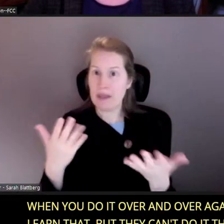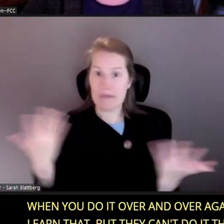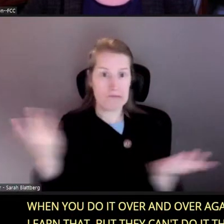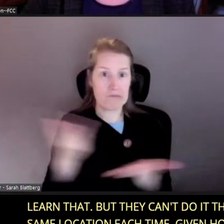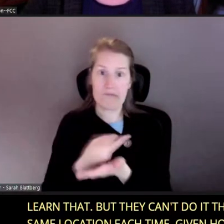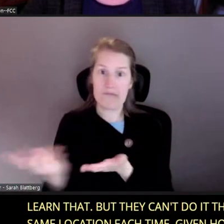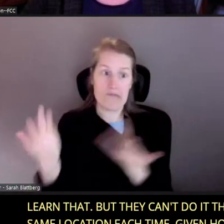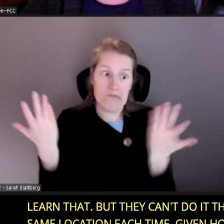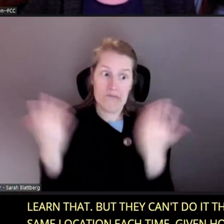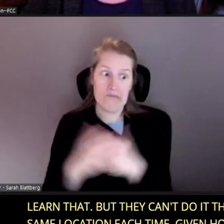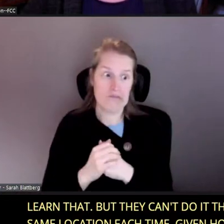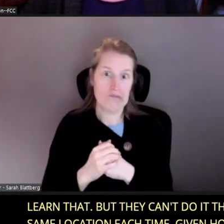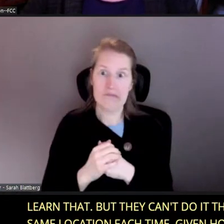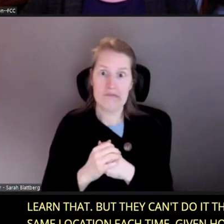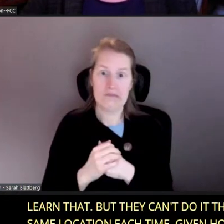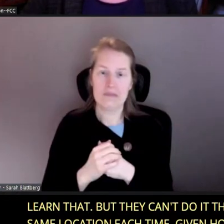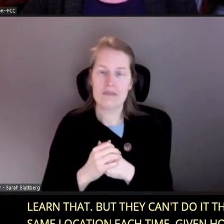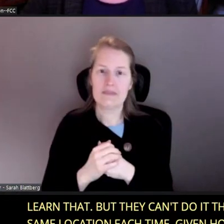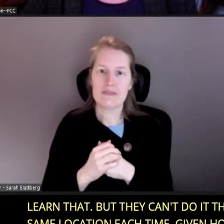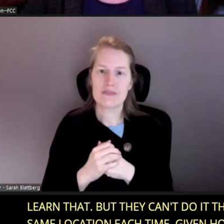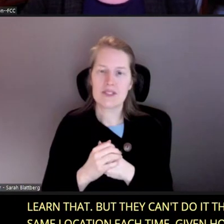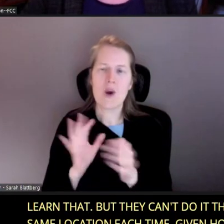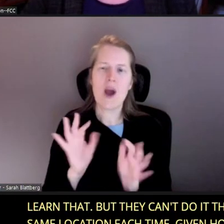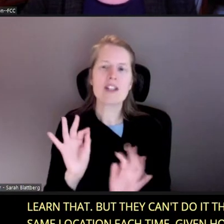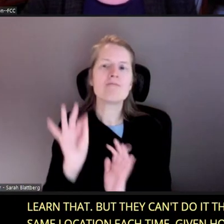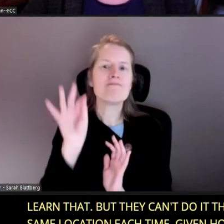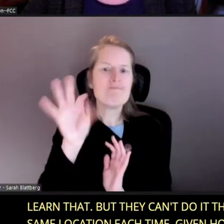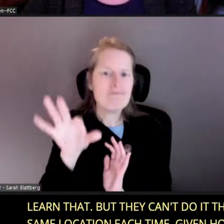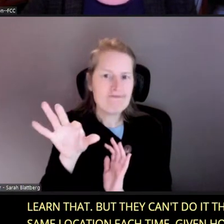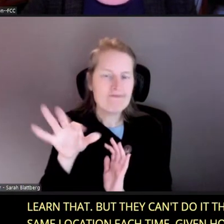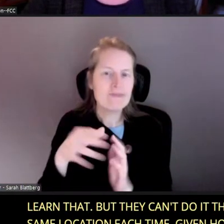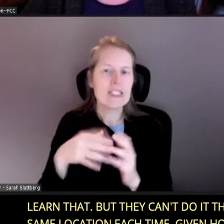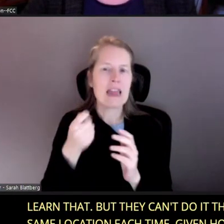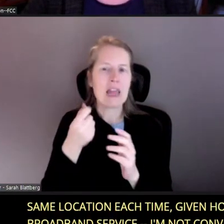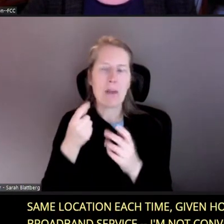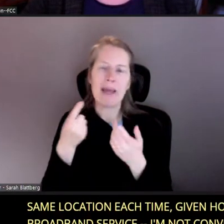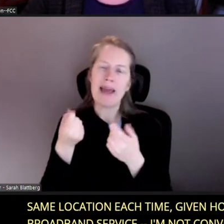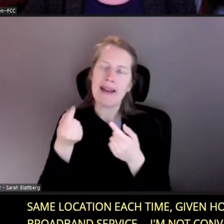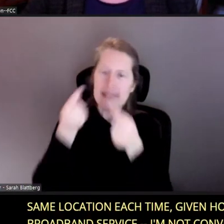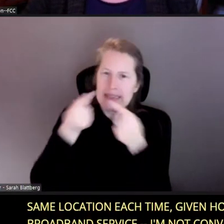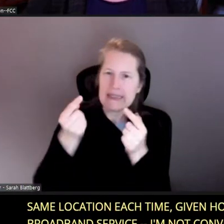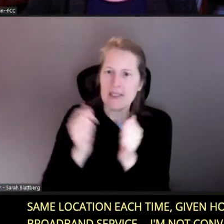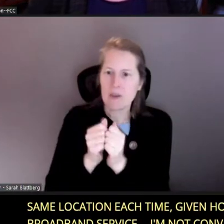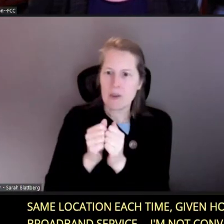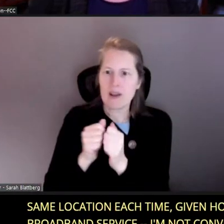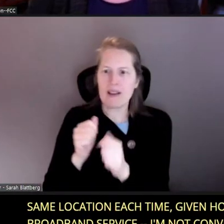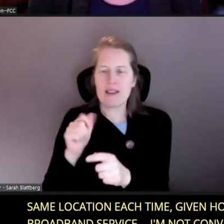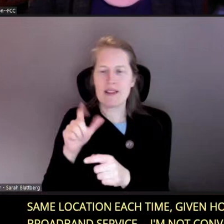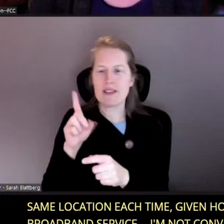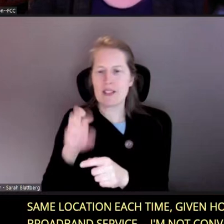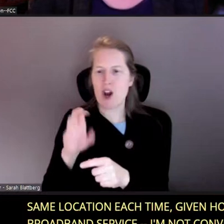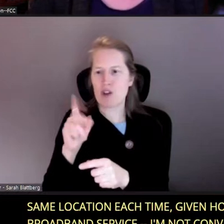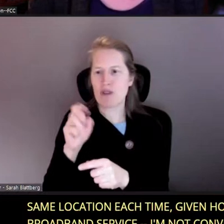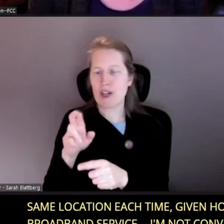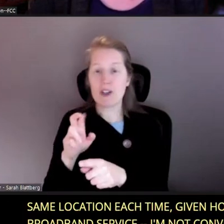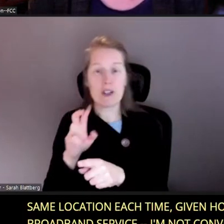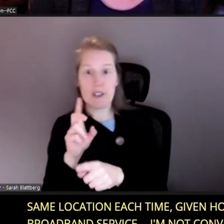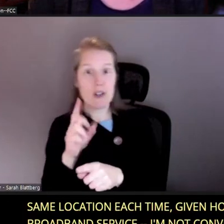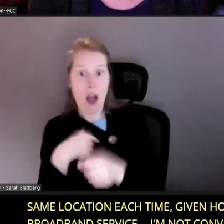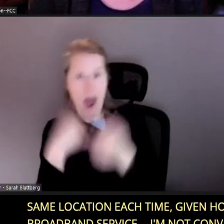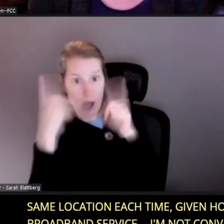from the get-go. So I just wanted to bring that up as a little bit of a counterpoint to what Dr. Craner said. Yeah, I actually agree with that,